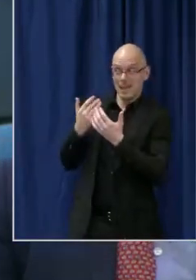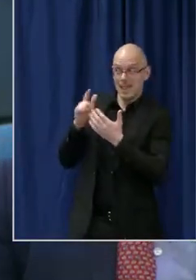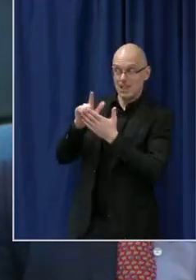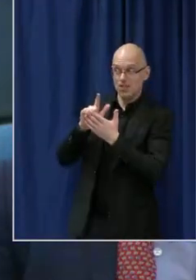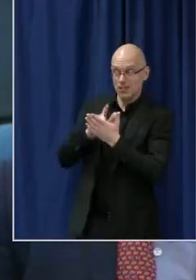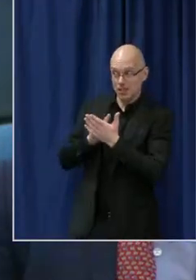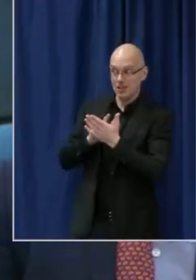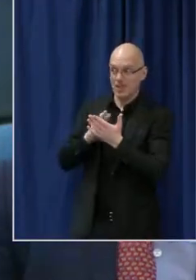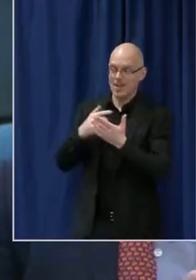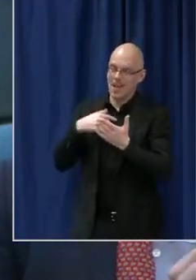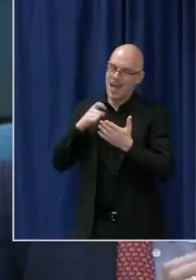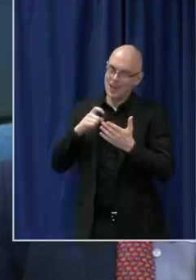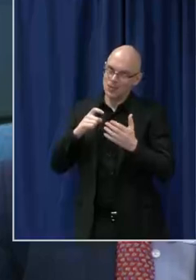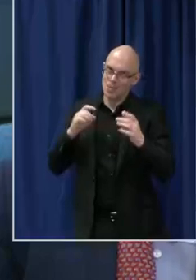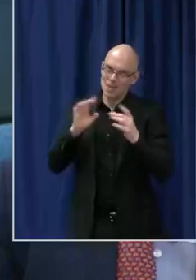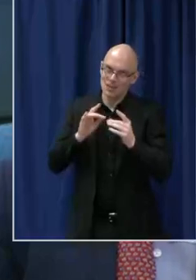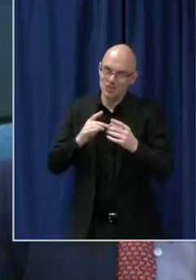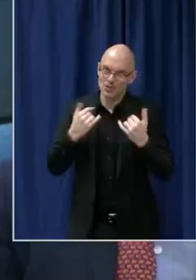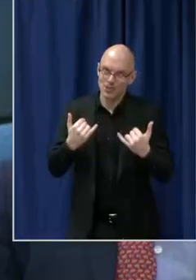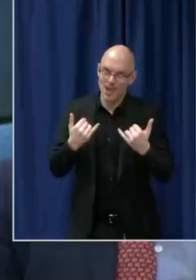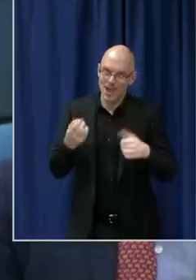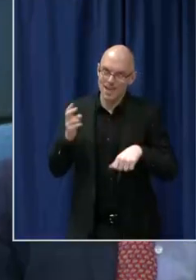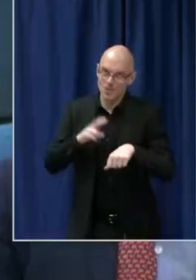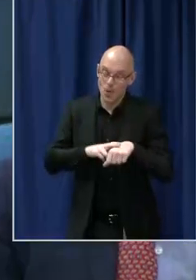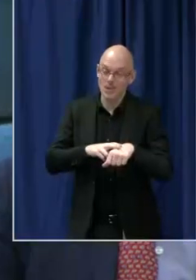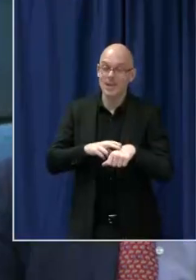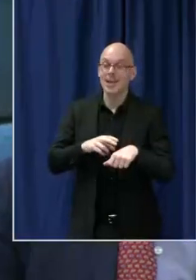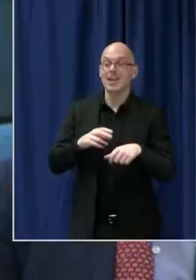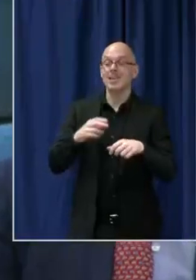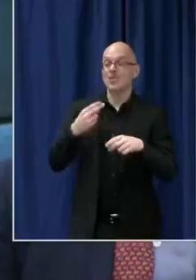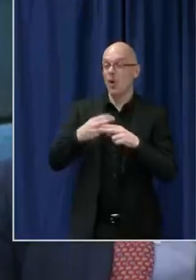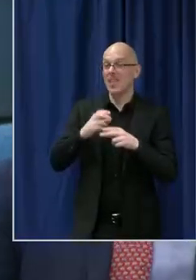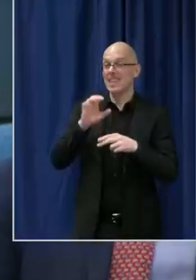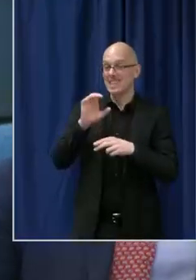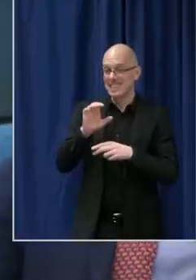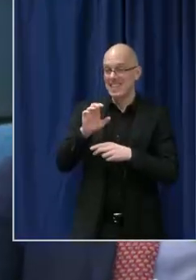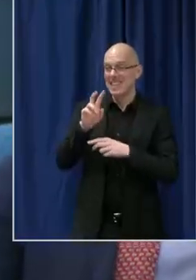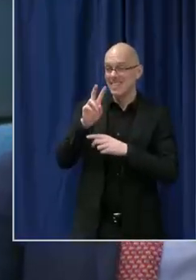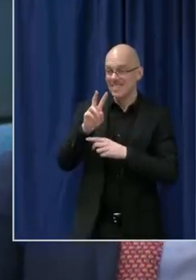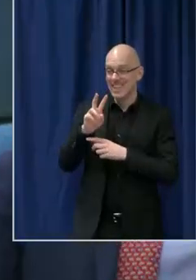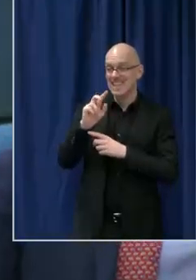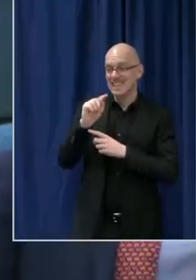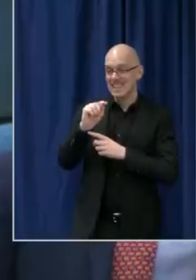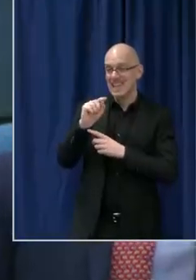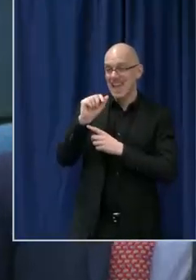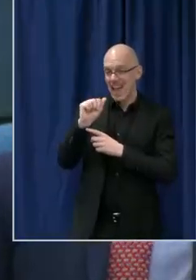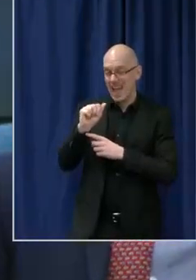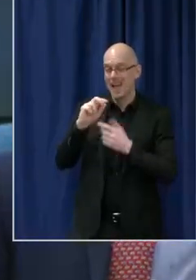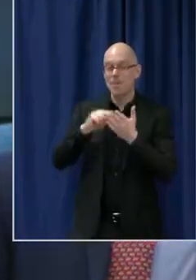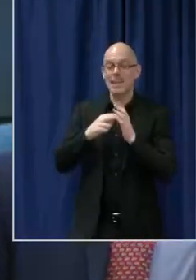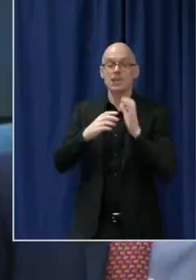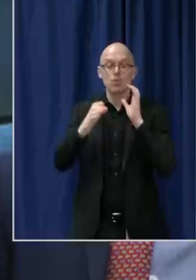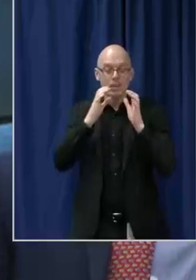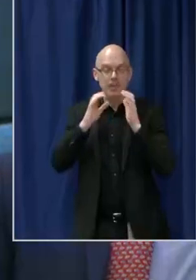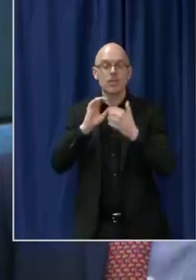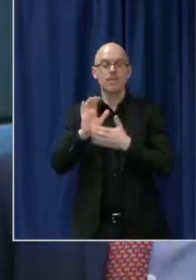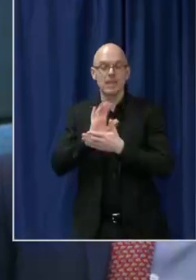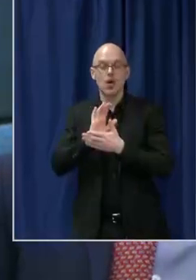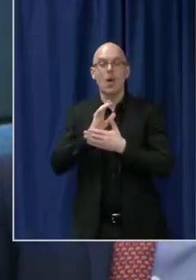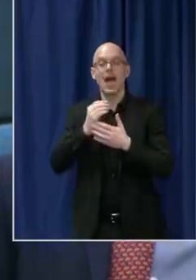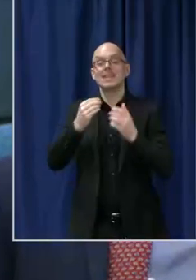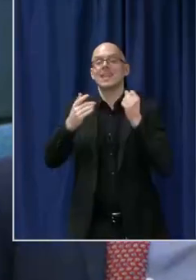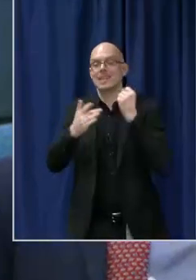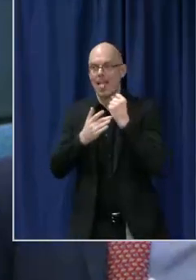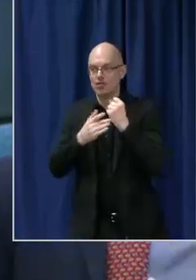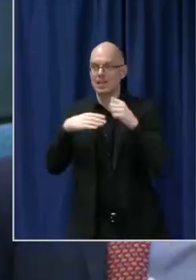but mention this today. The CVTA, which is the Communications, Video, and Technology